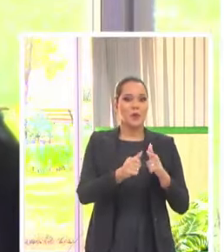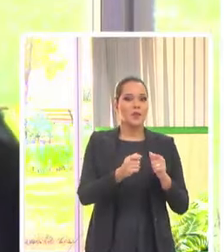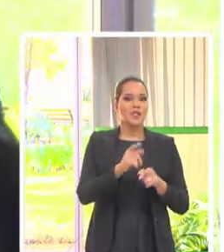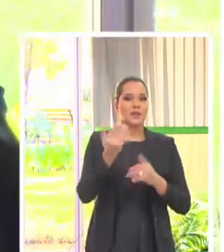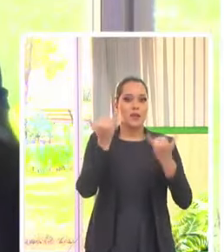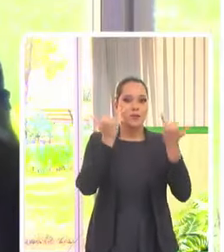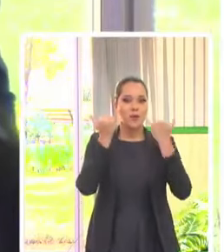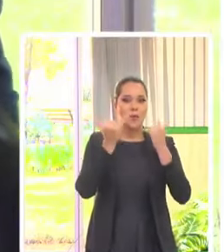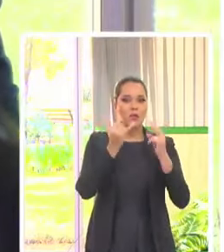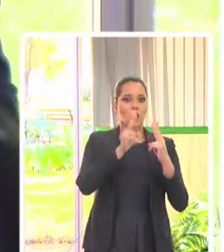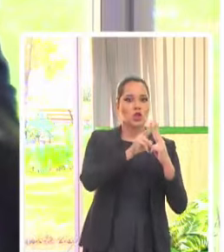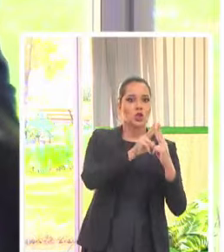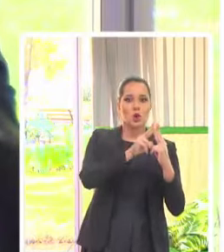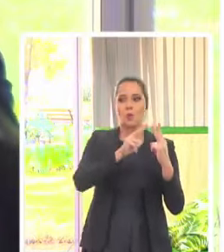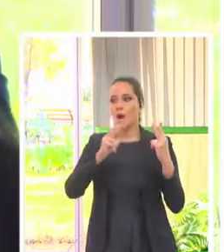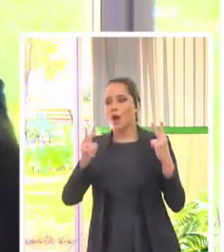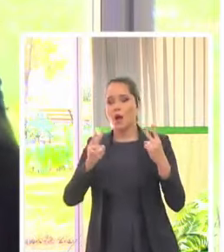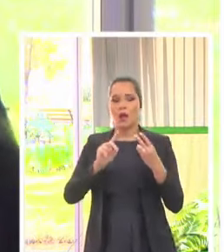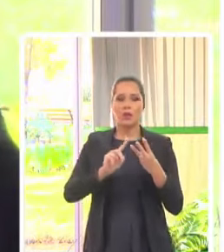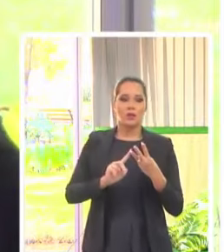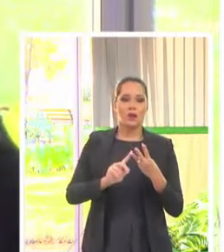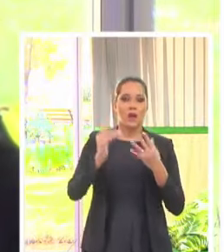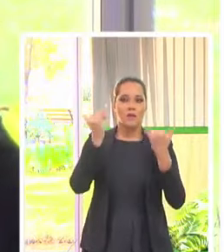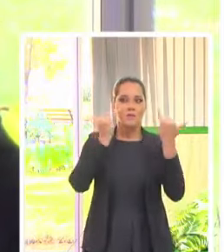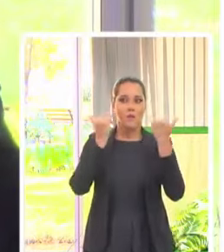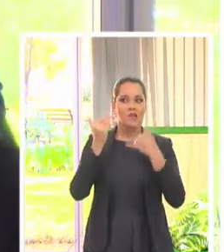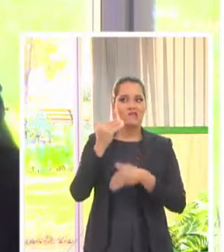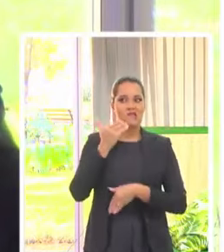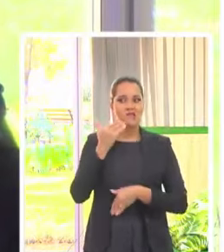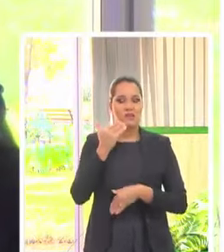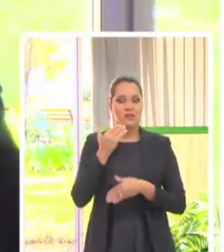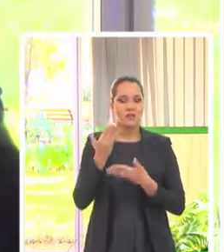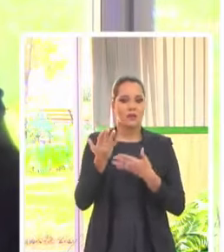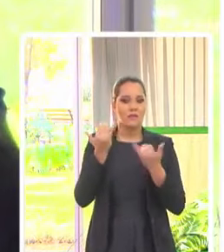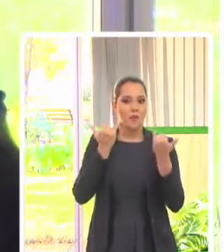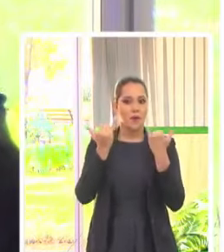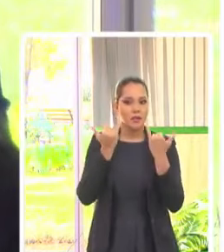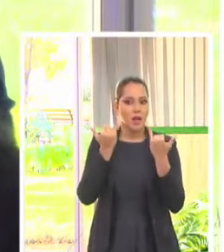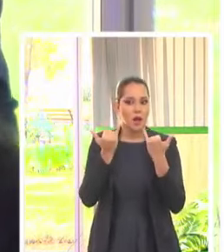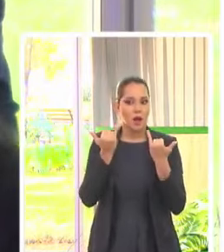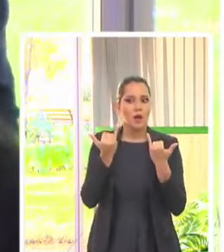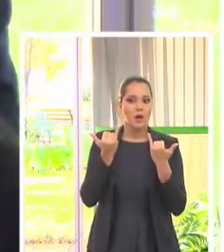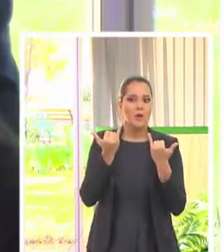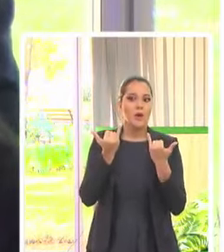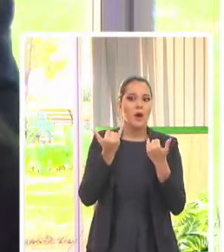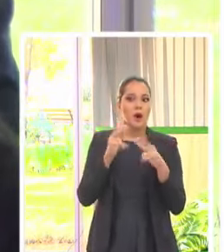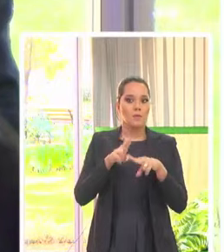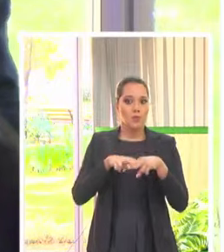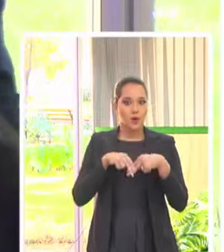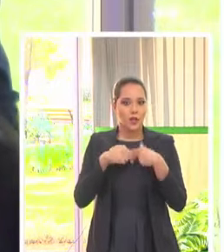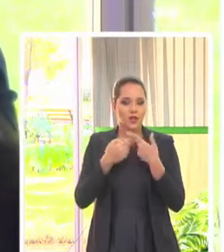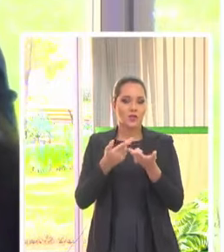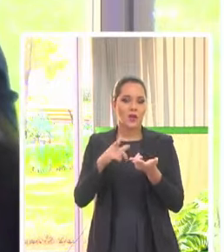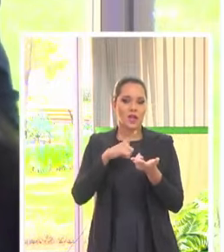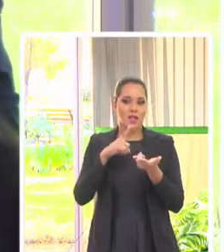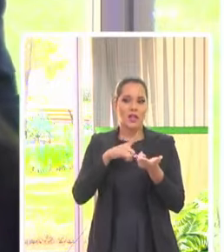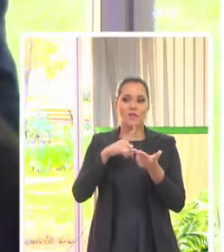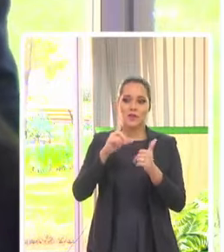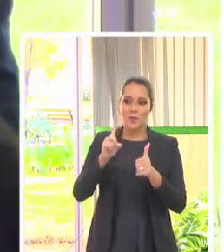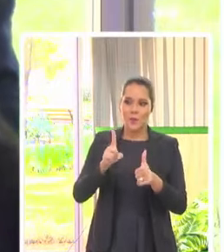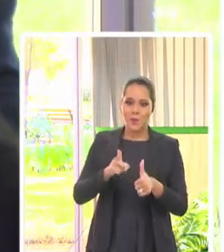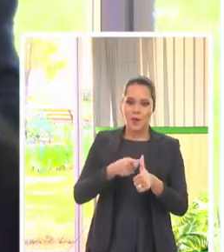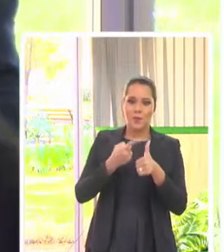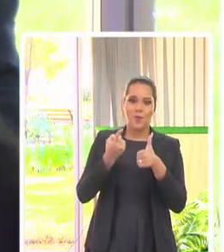gaps. So that's why the first DPI was. Now, how does it relate to a federal system?